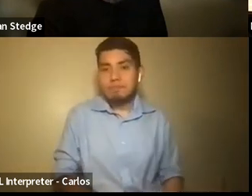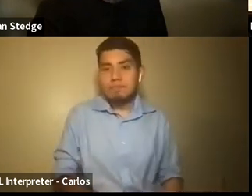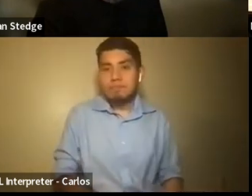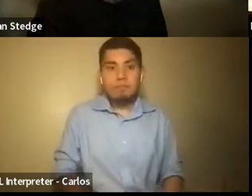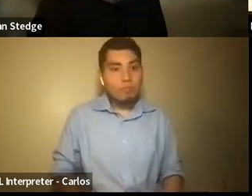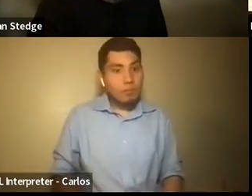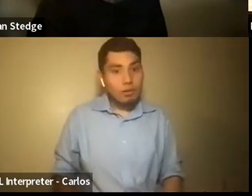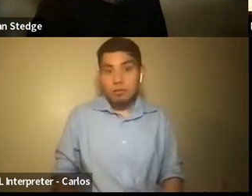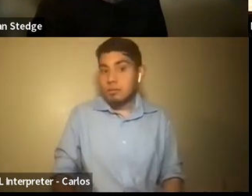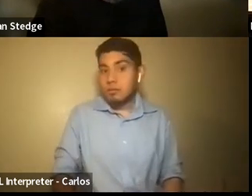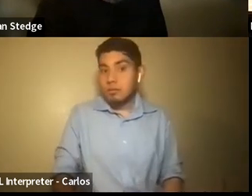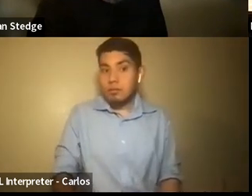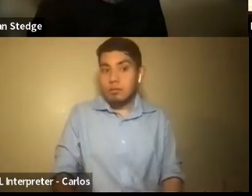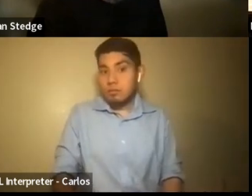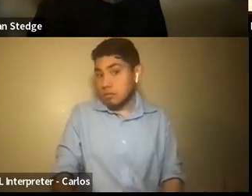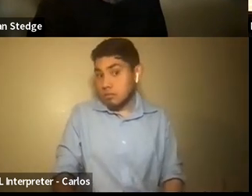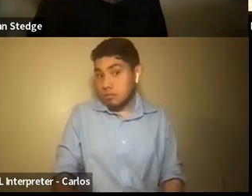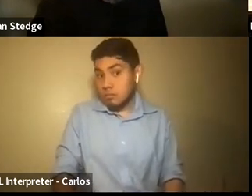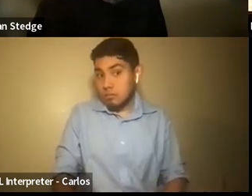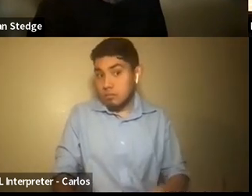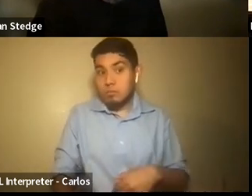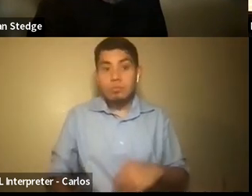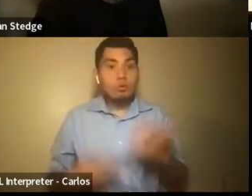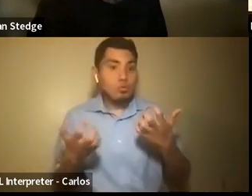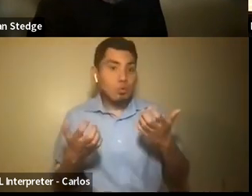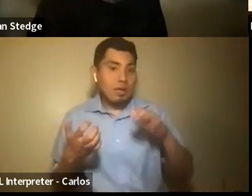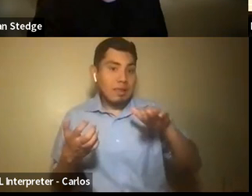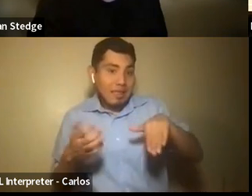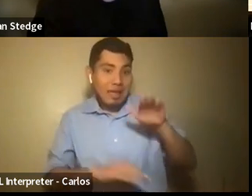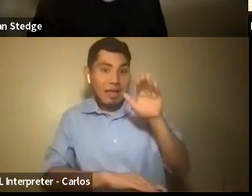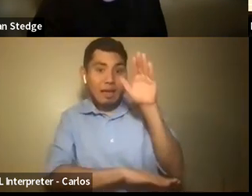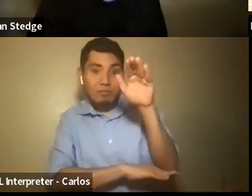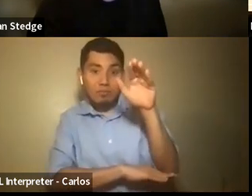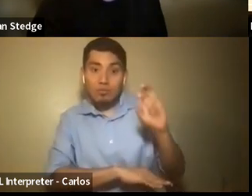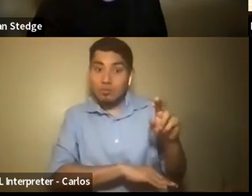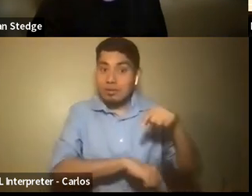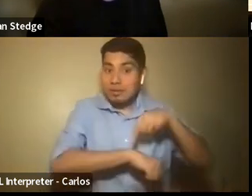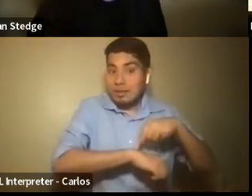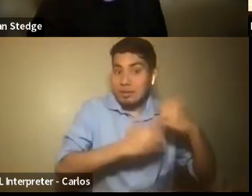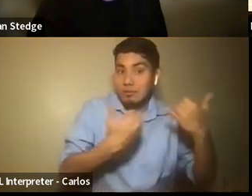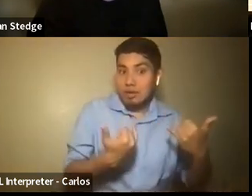You want to say, do you want to do it late afternoon or do you want to do it at this time?